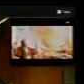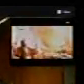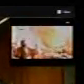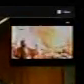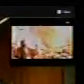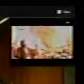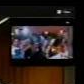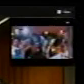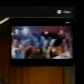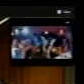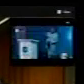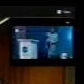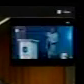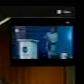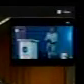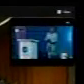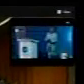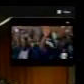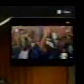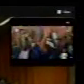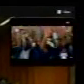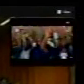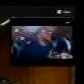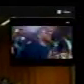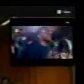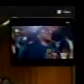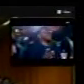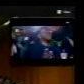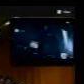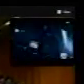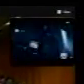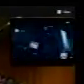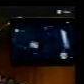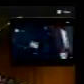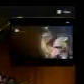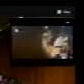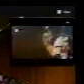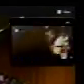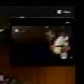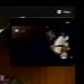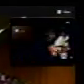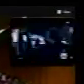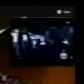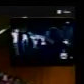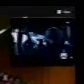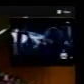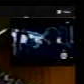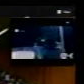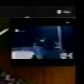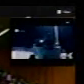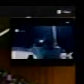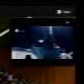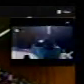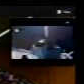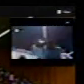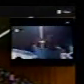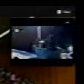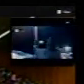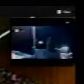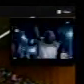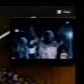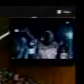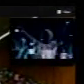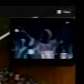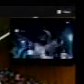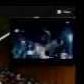he distinguished himself by what he did. And they were learning. And